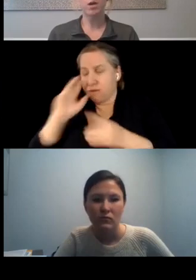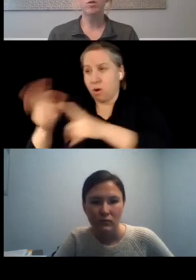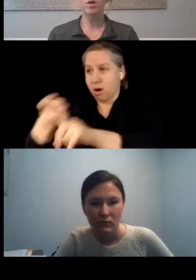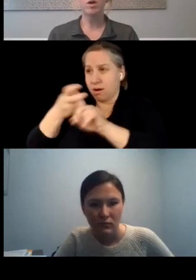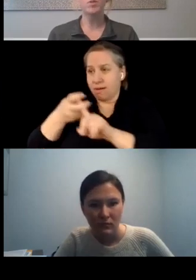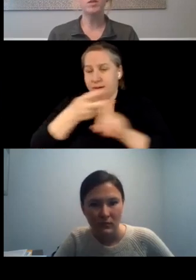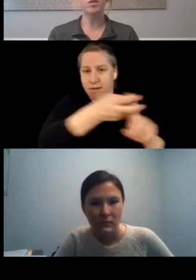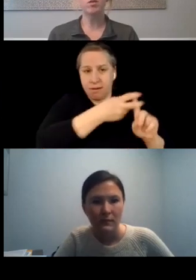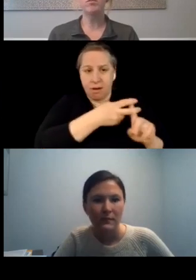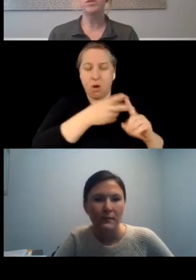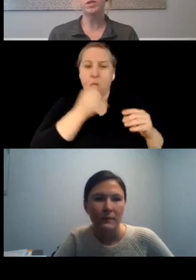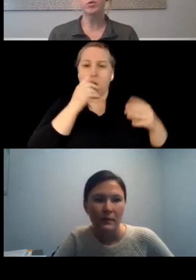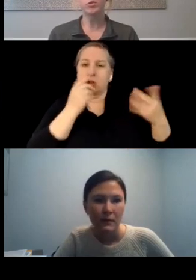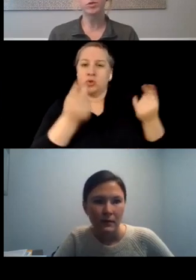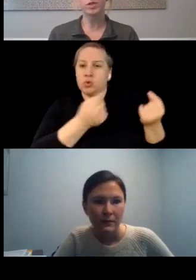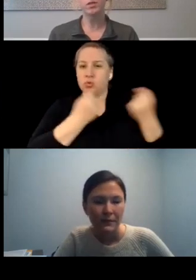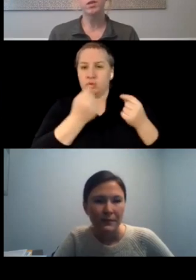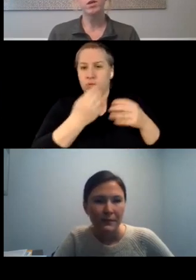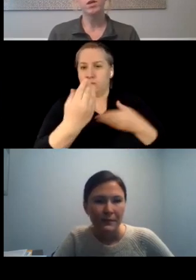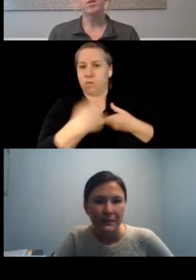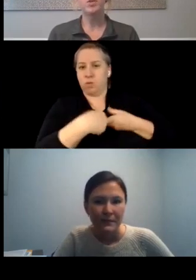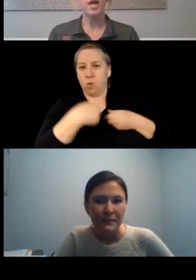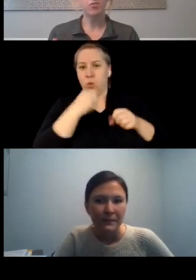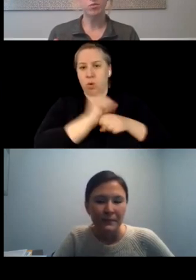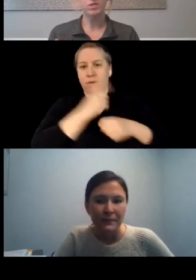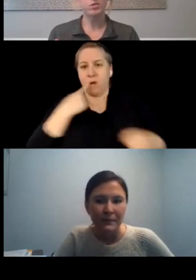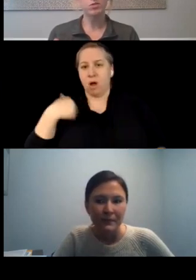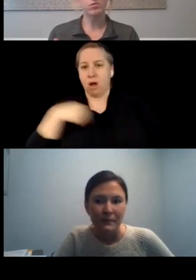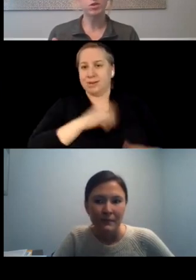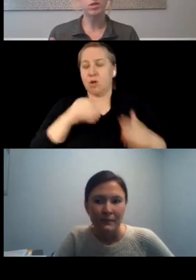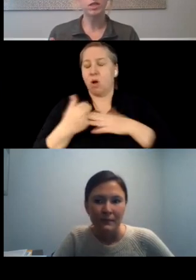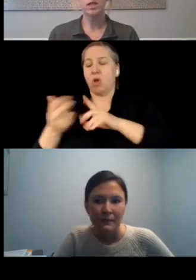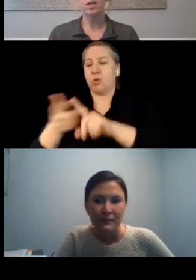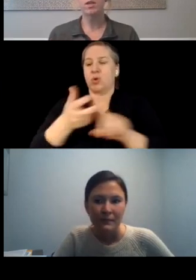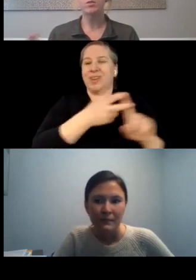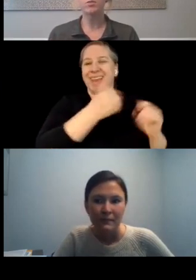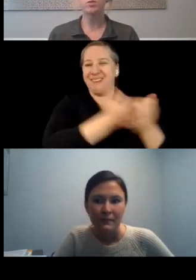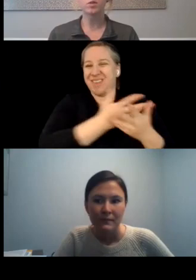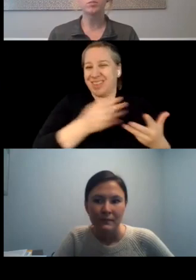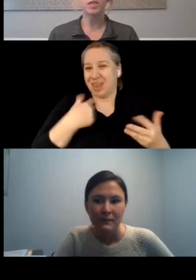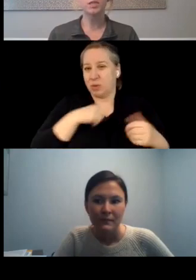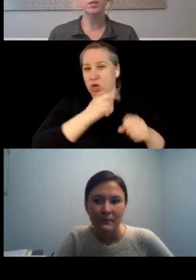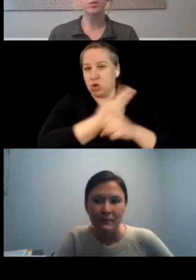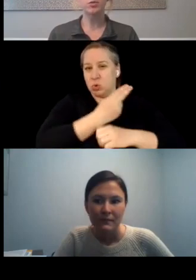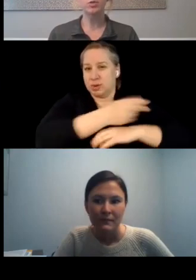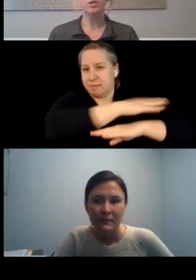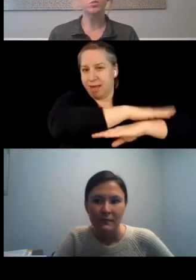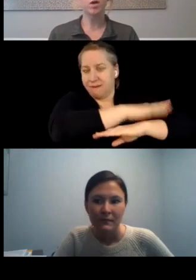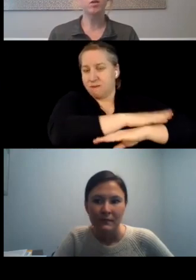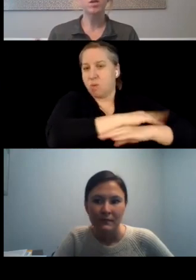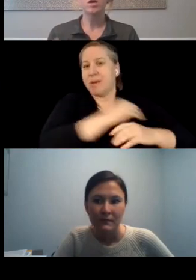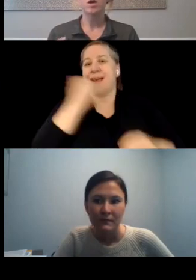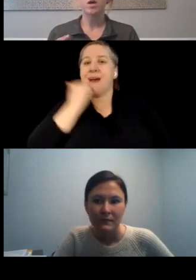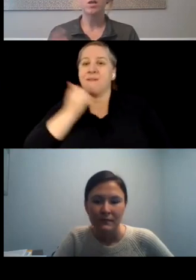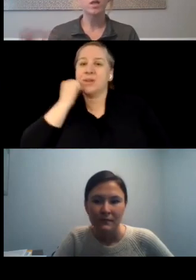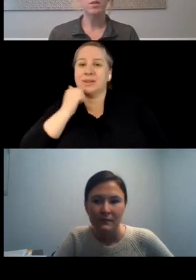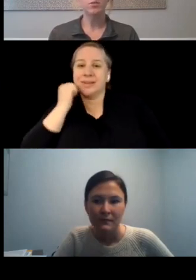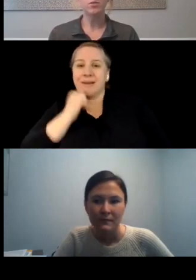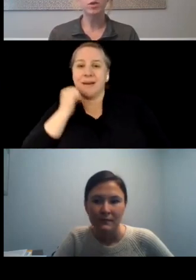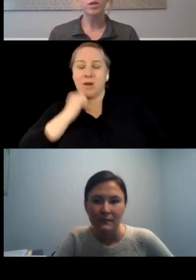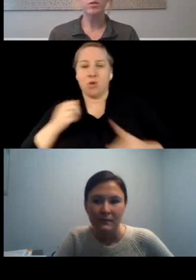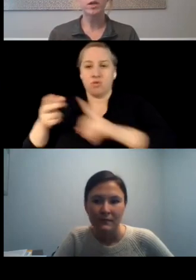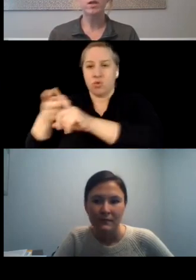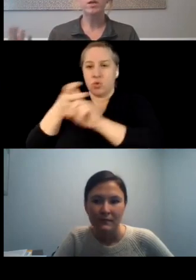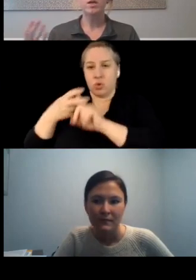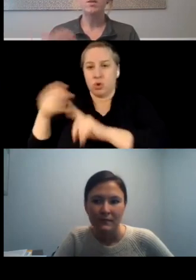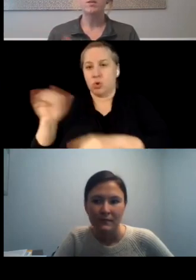to check out, and then all of the recruiting platforms that we use currently. And then I do some day-to-day recruiting as well, a lot in the